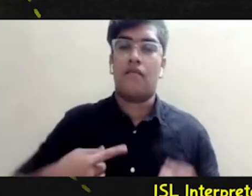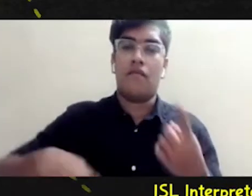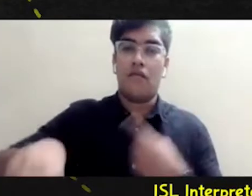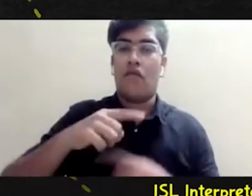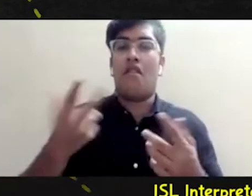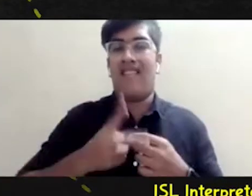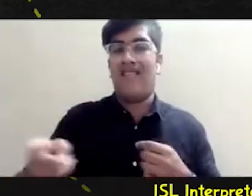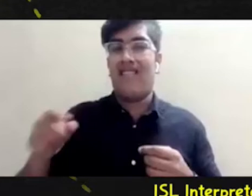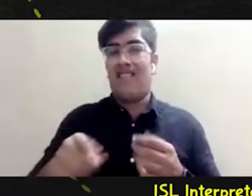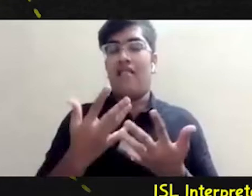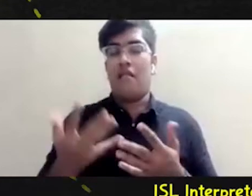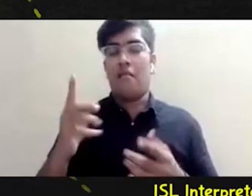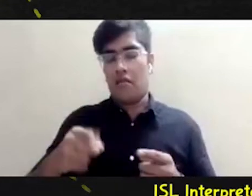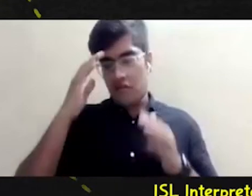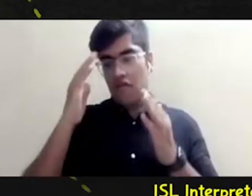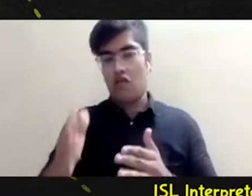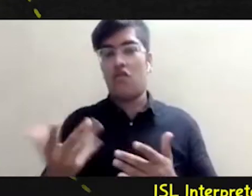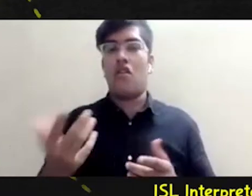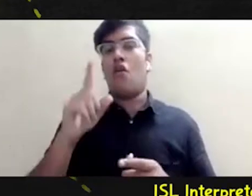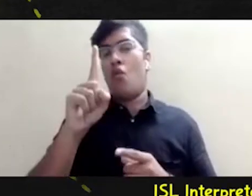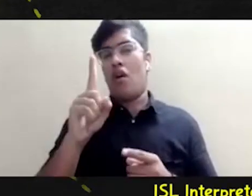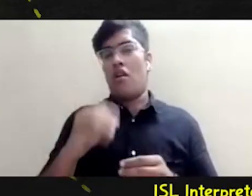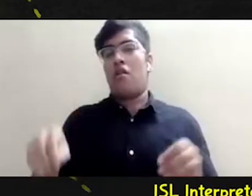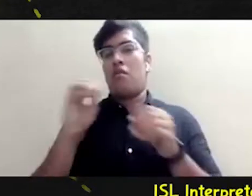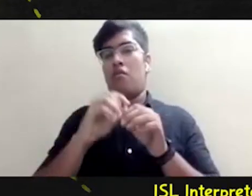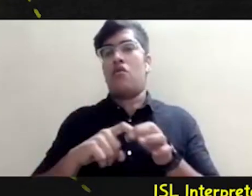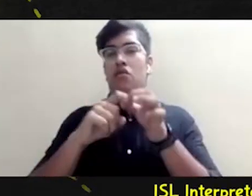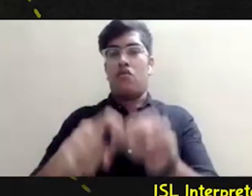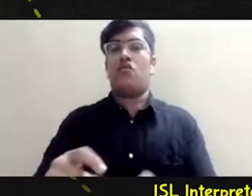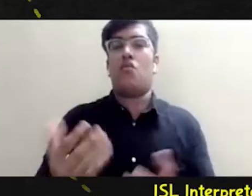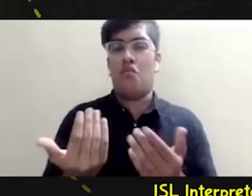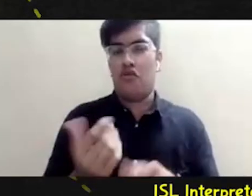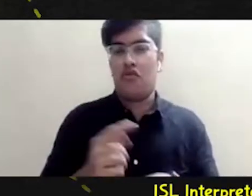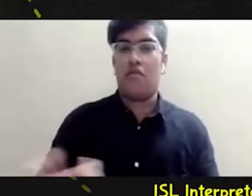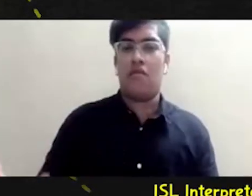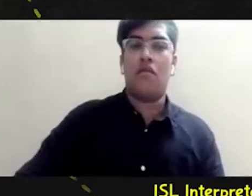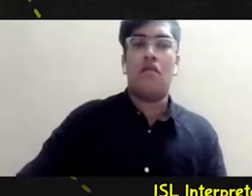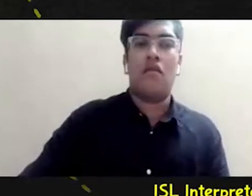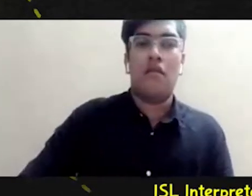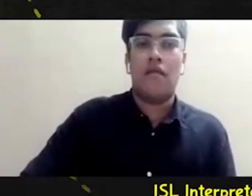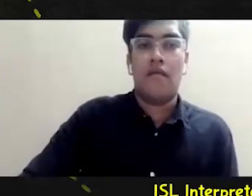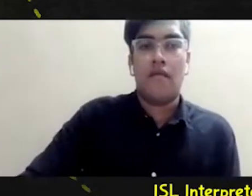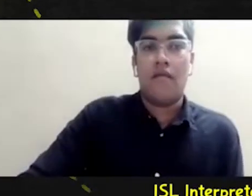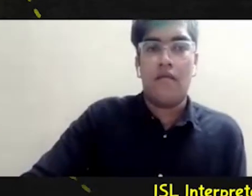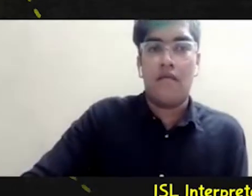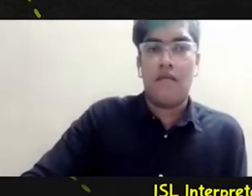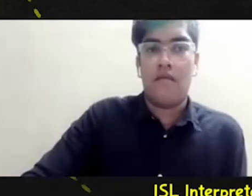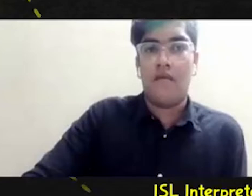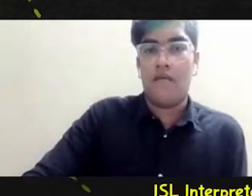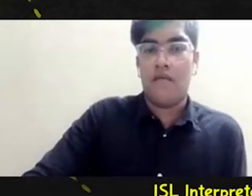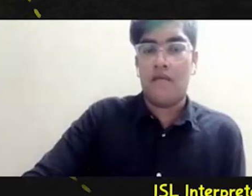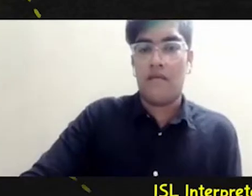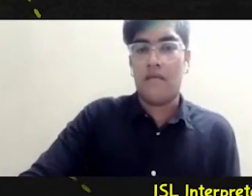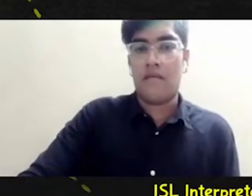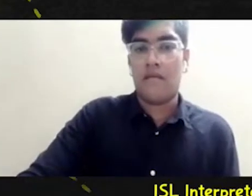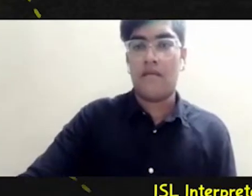aspects also. Let's take one more aspects. If we can take like 30 seconds, each one